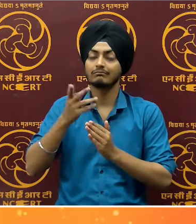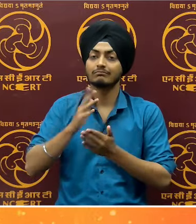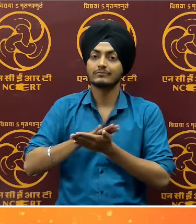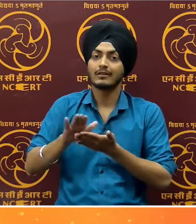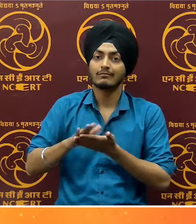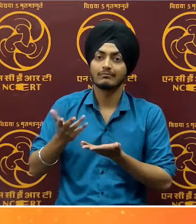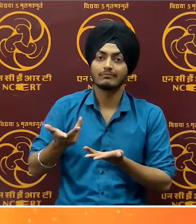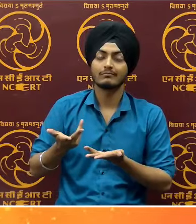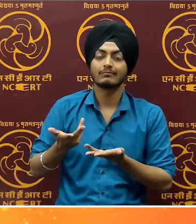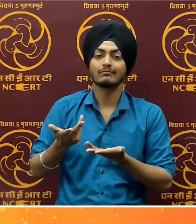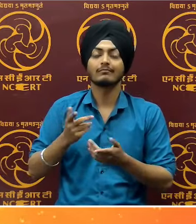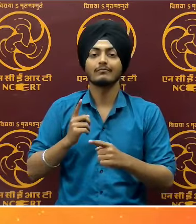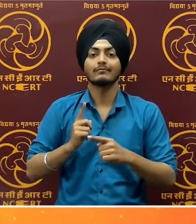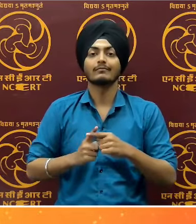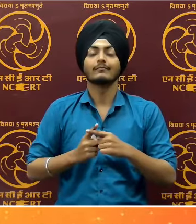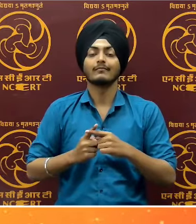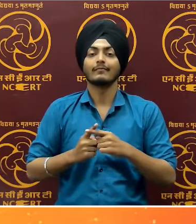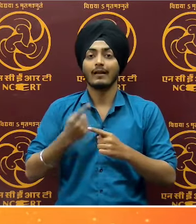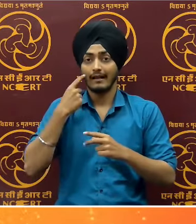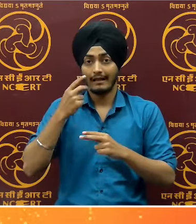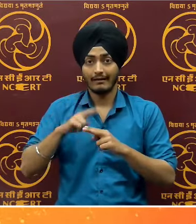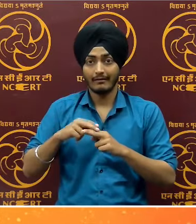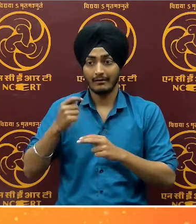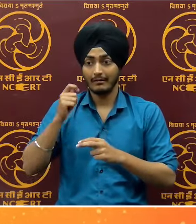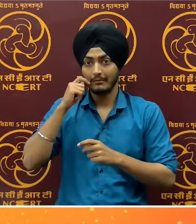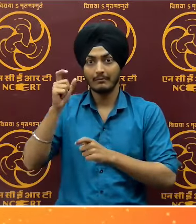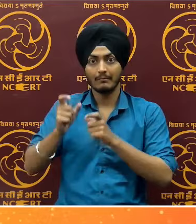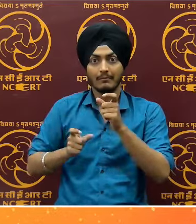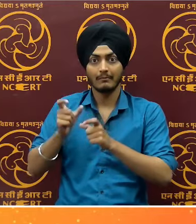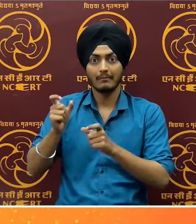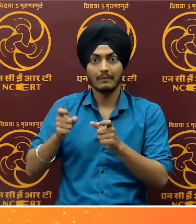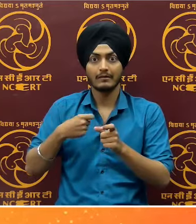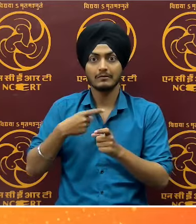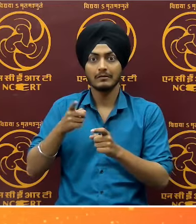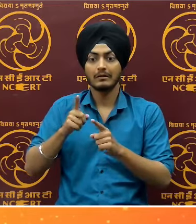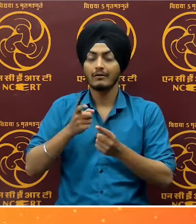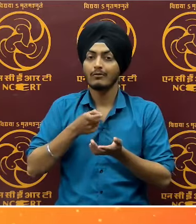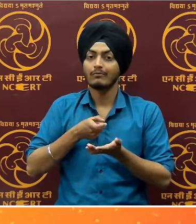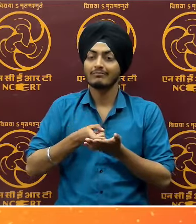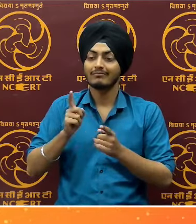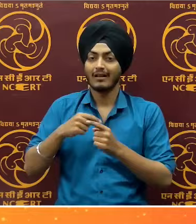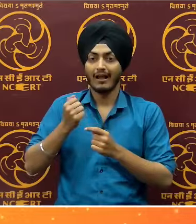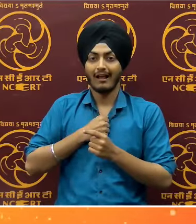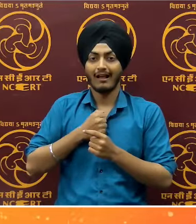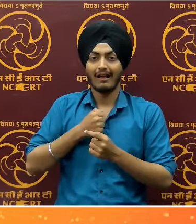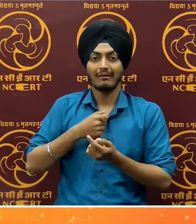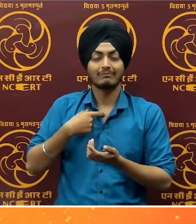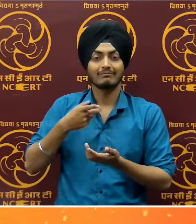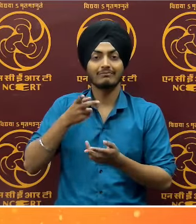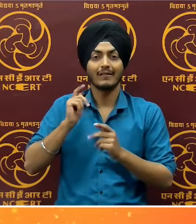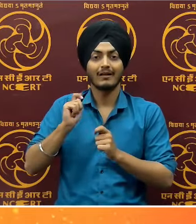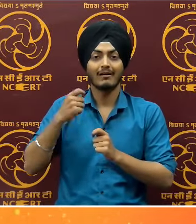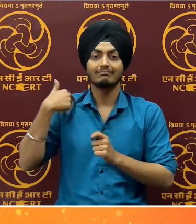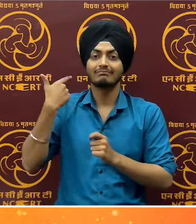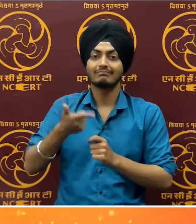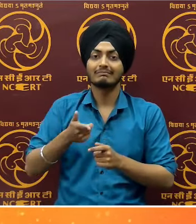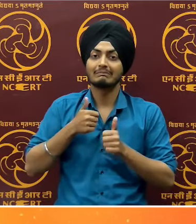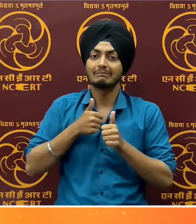diversified economy, that people are not engaging in one traditional conventional work. They are coming into the